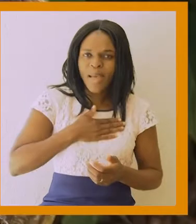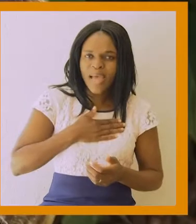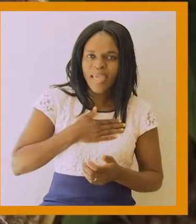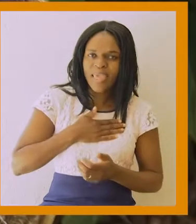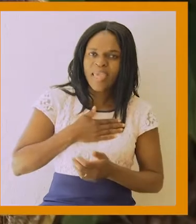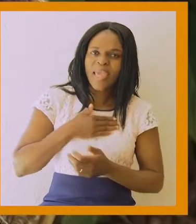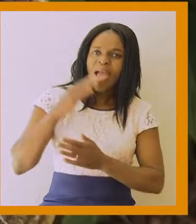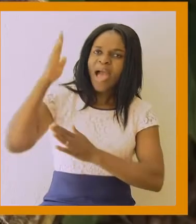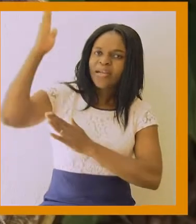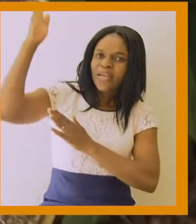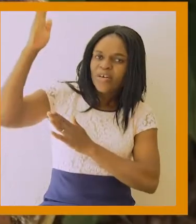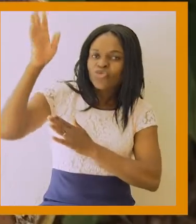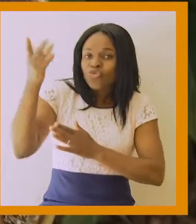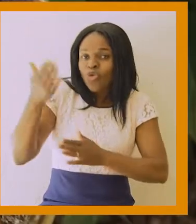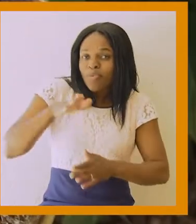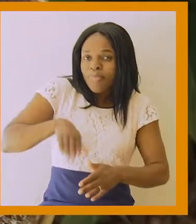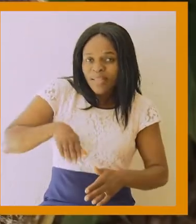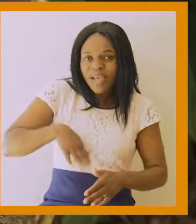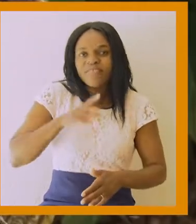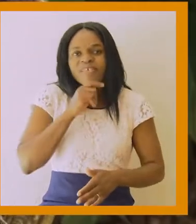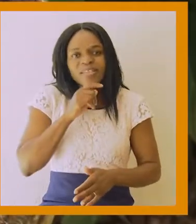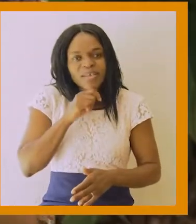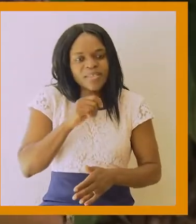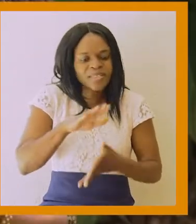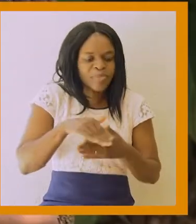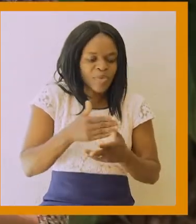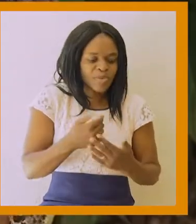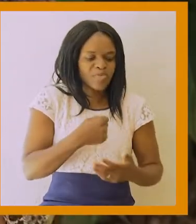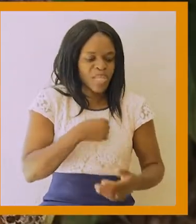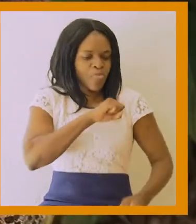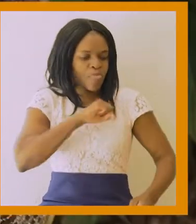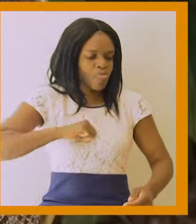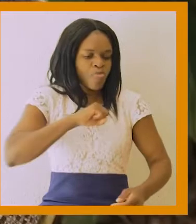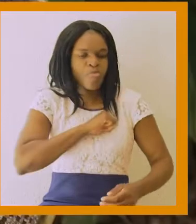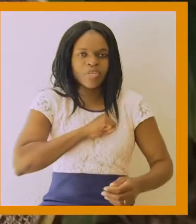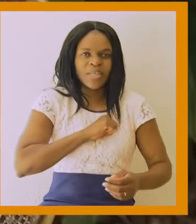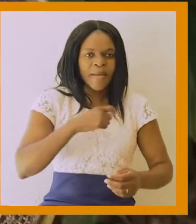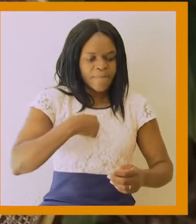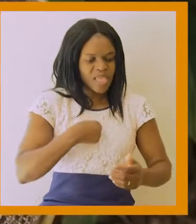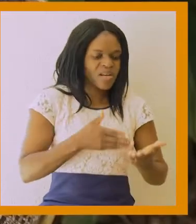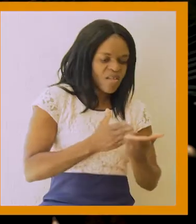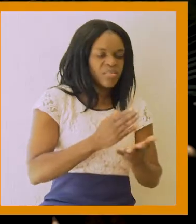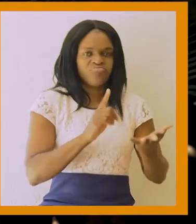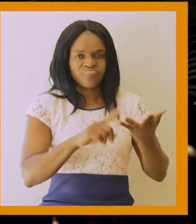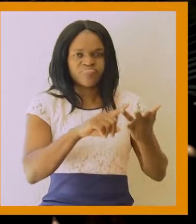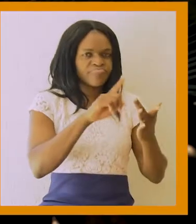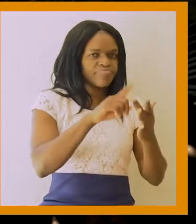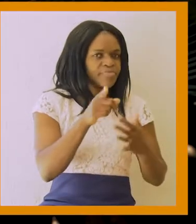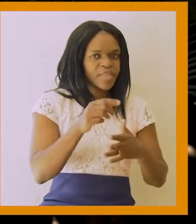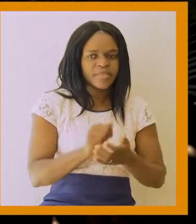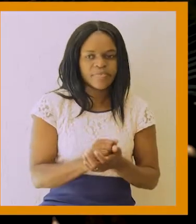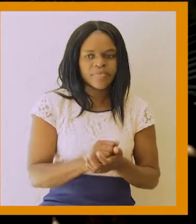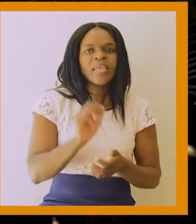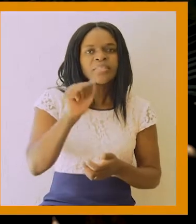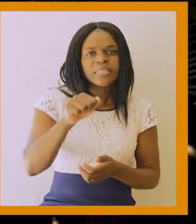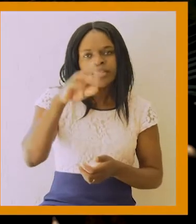my senior or my mother, my father is saying because I've got these rights that are attached to me. Yes, Tari, it reminds